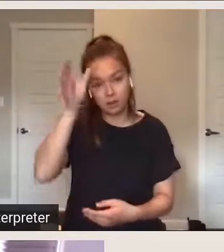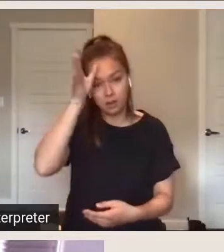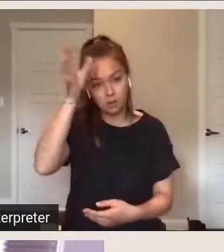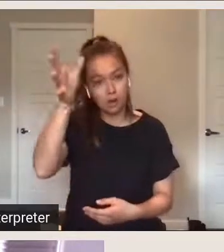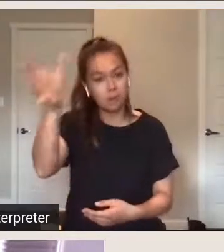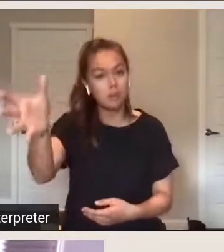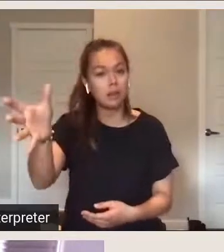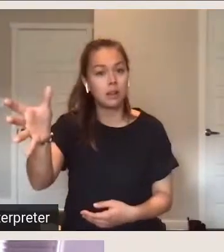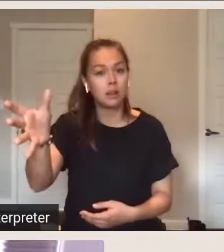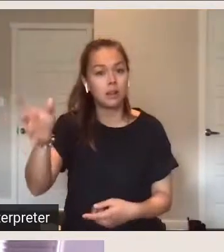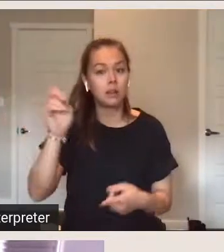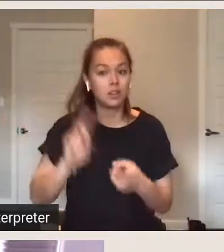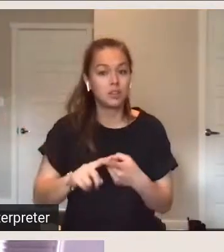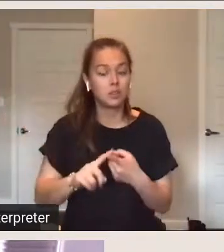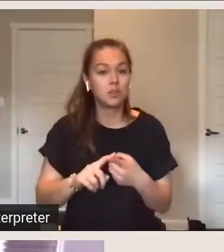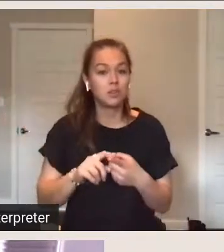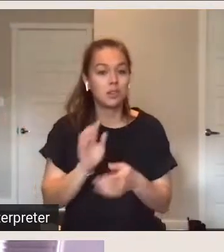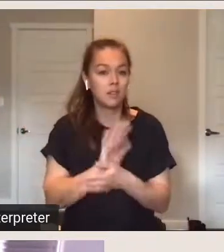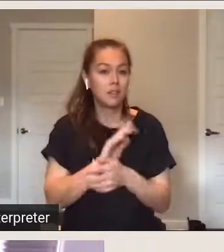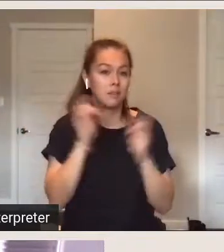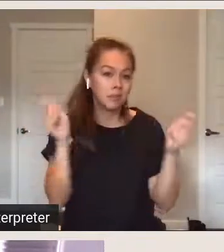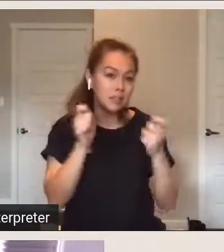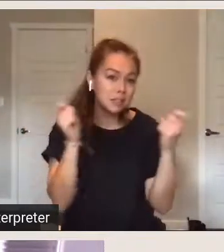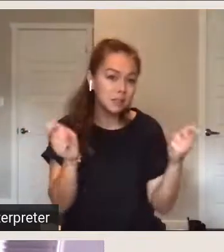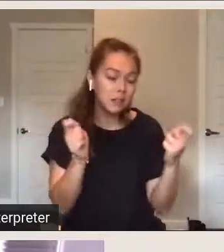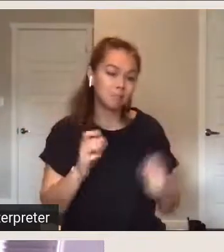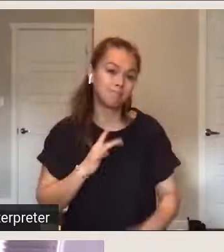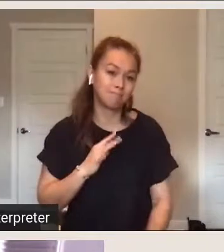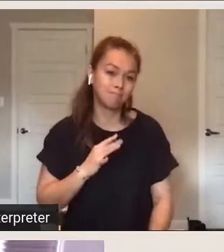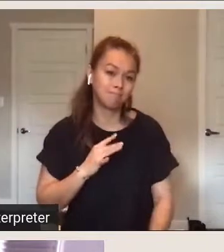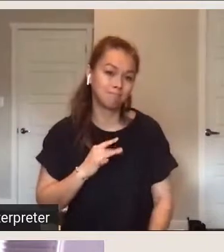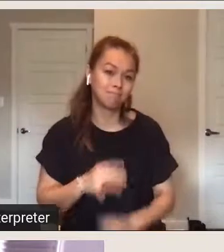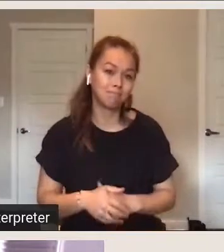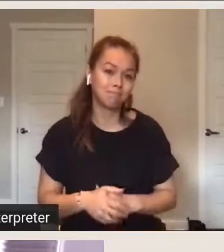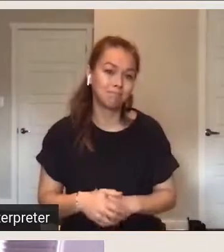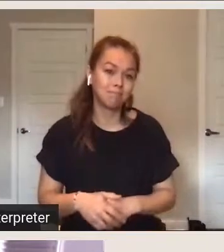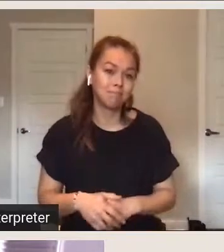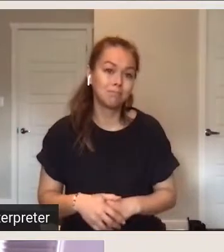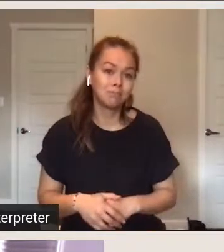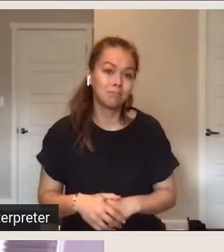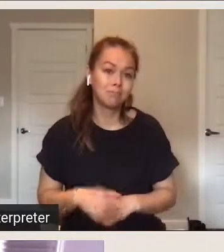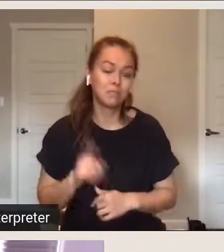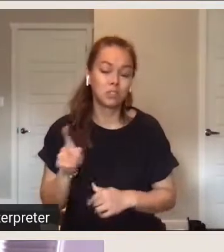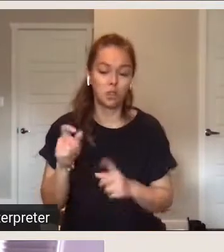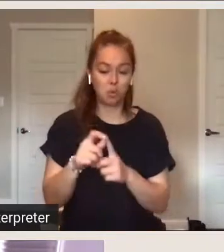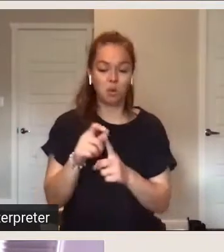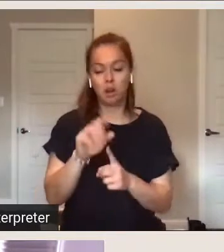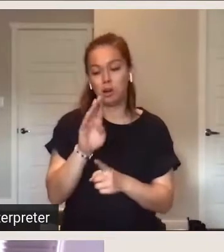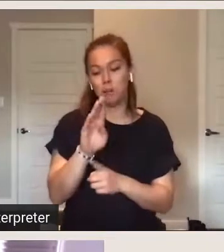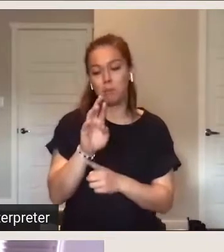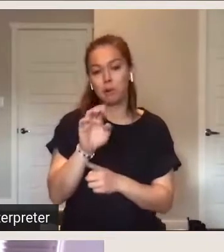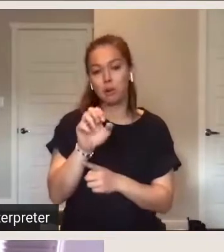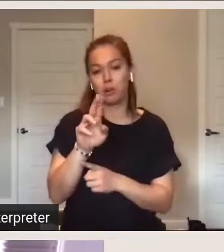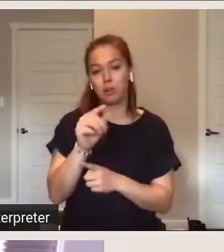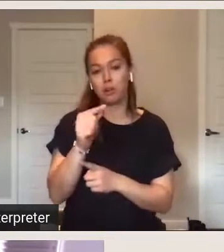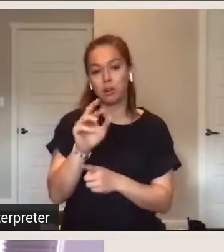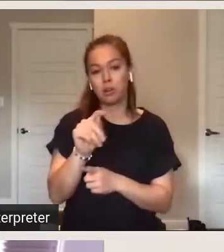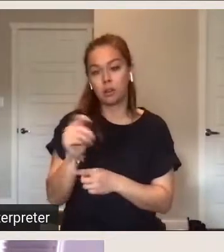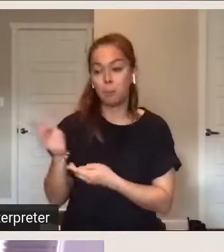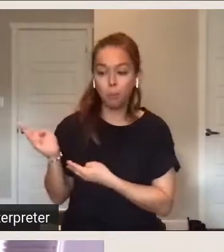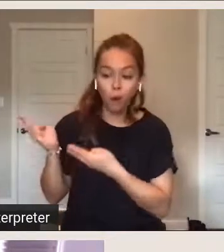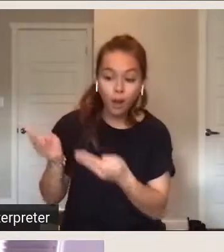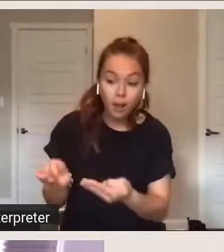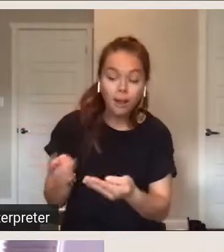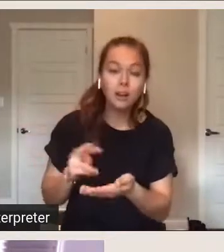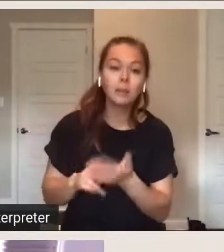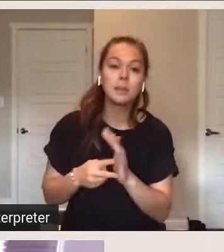a film festival. Mm-hmm. So she used the word brought. So I would like to think